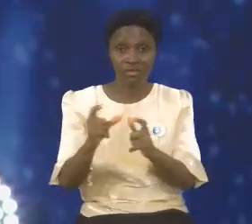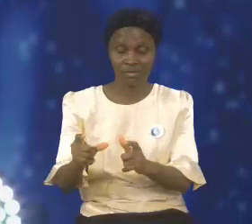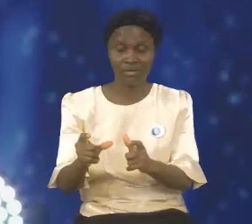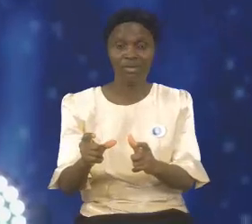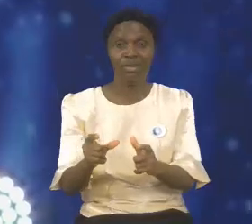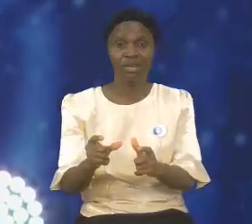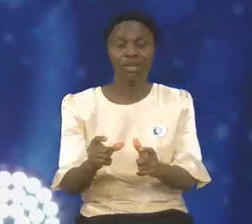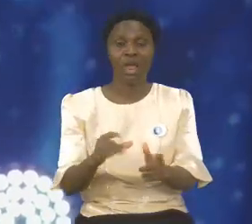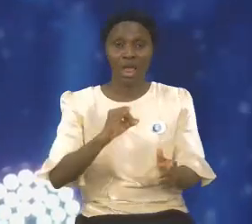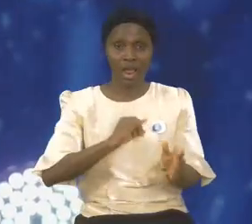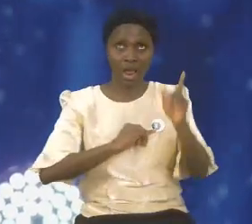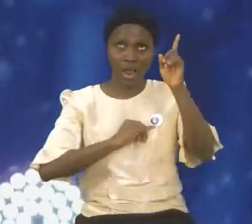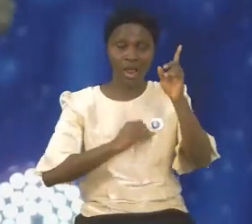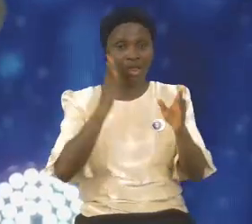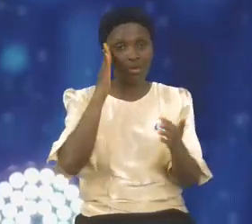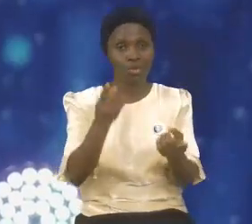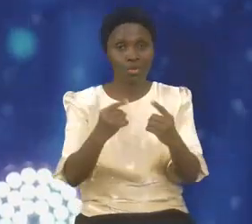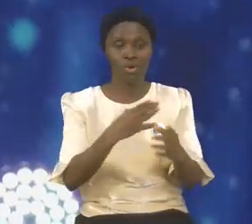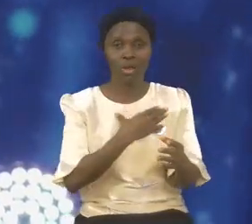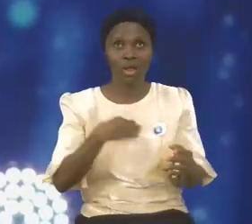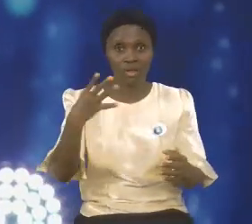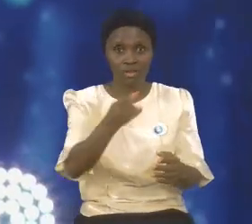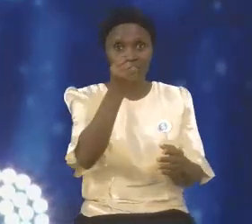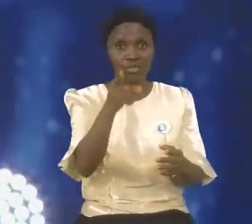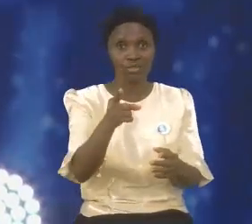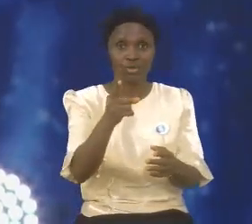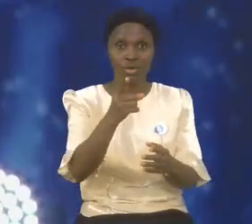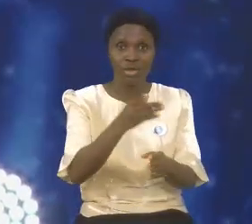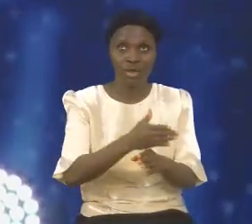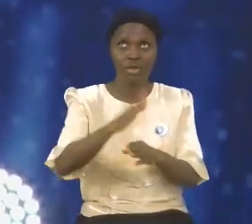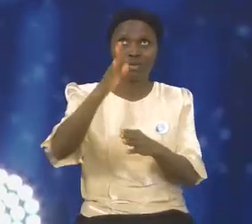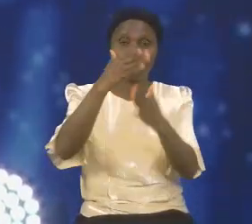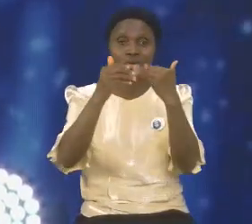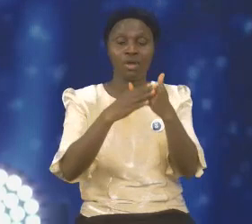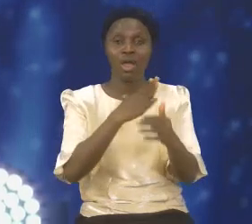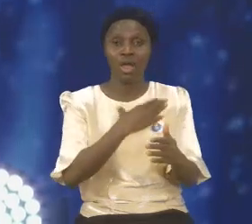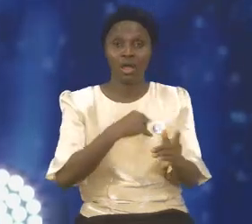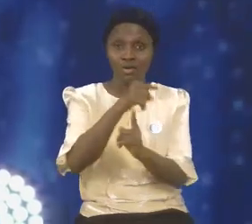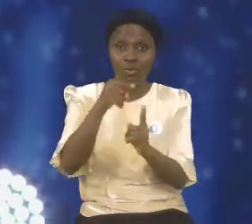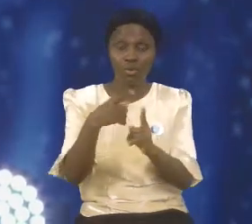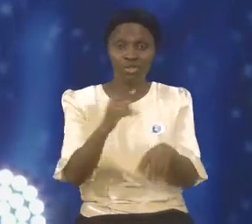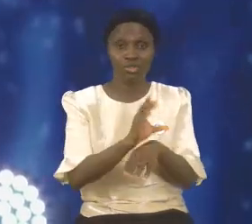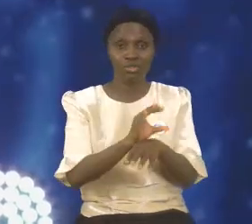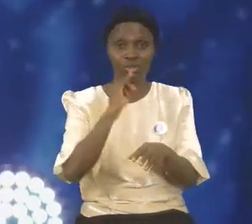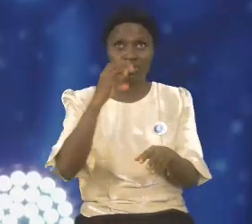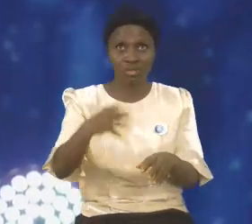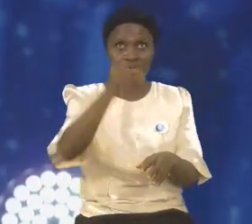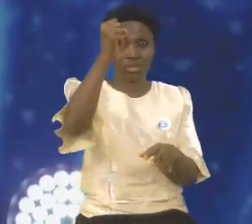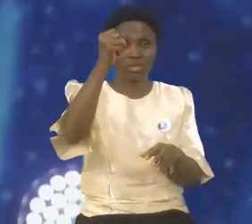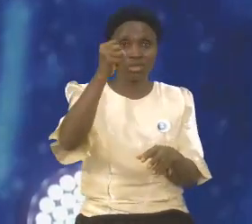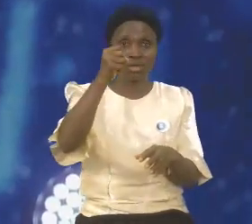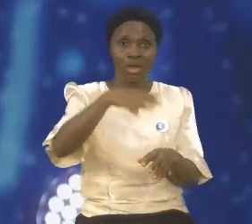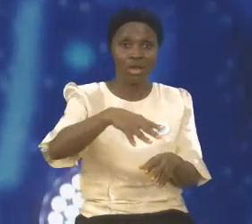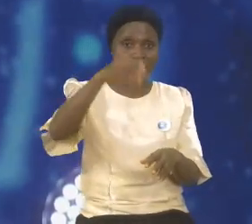will come and I will take you away. And when the church is taken away, then the Antichrist